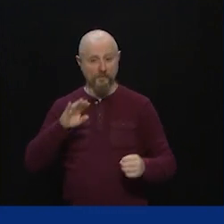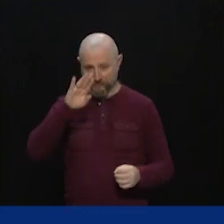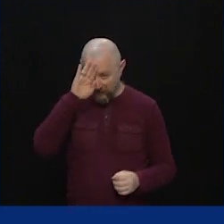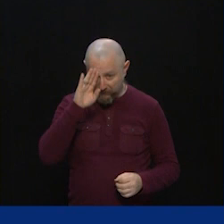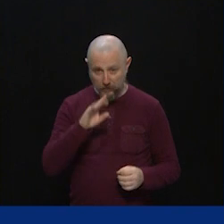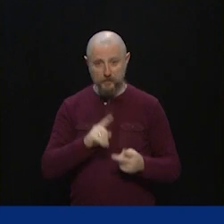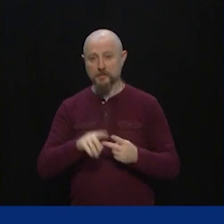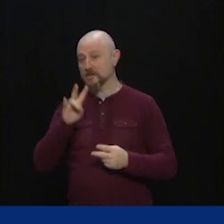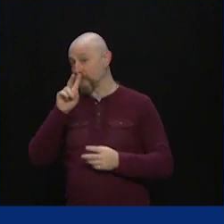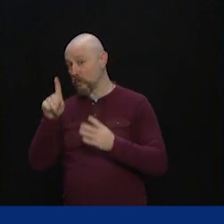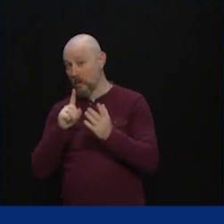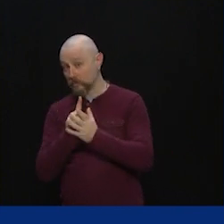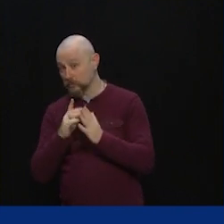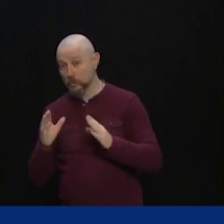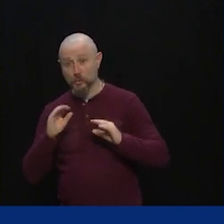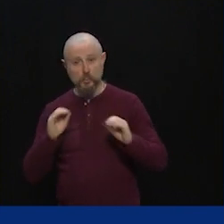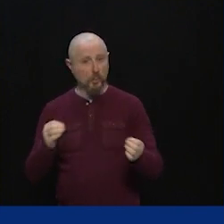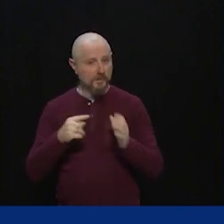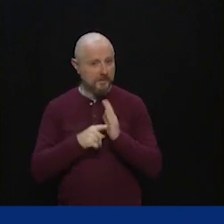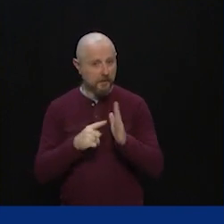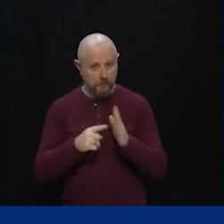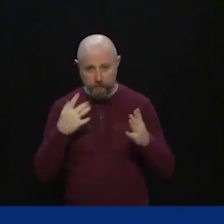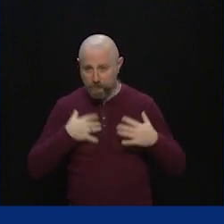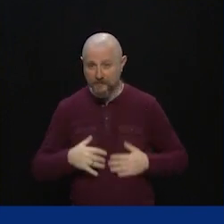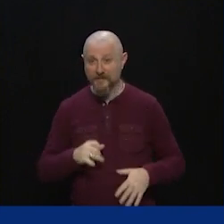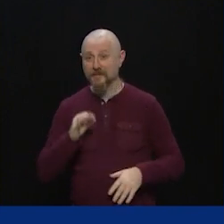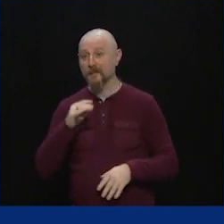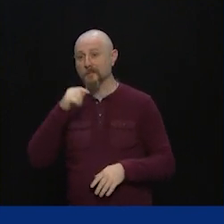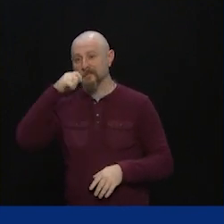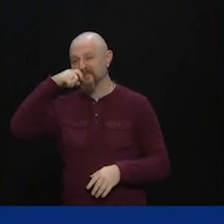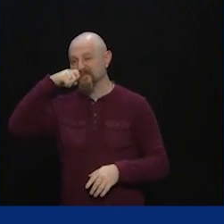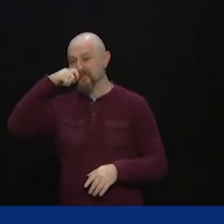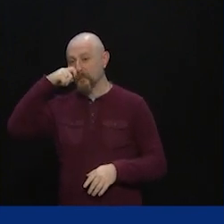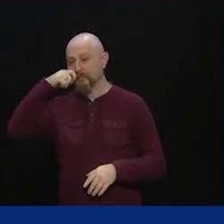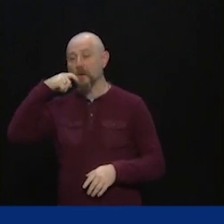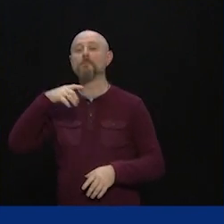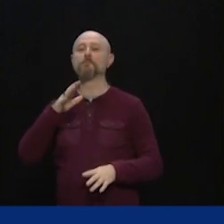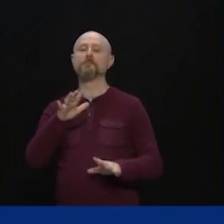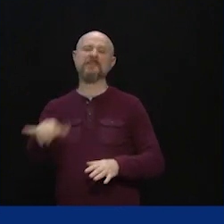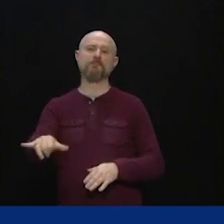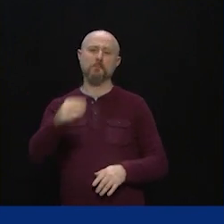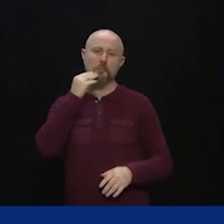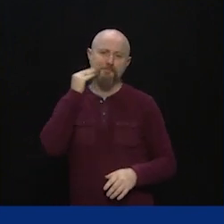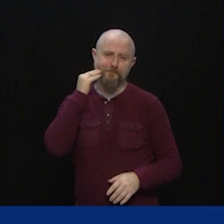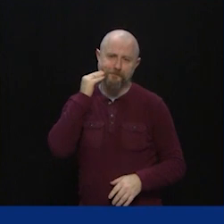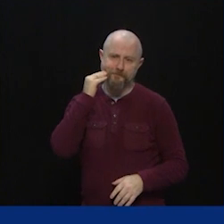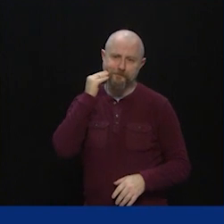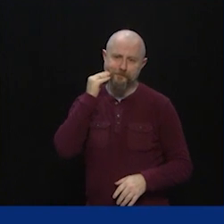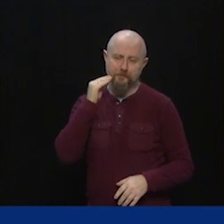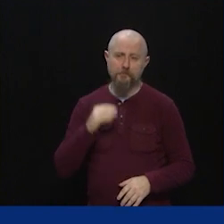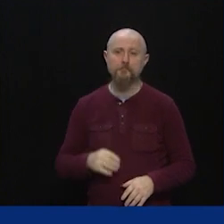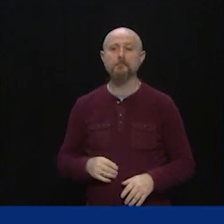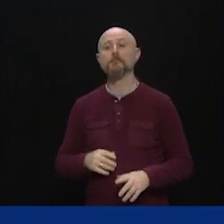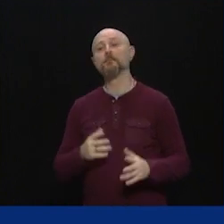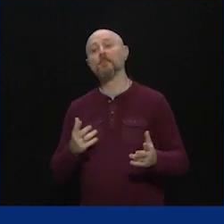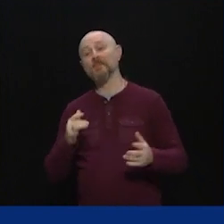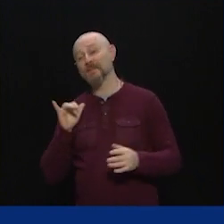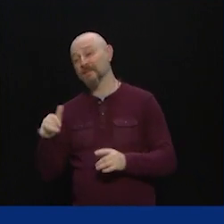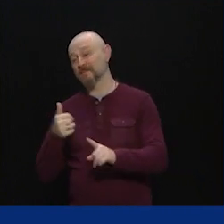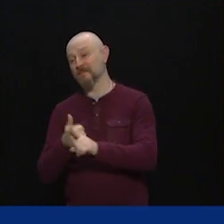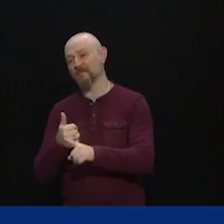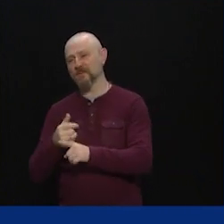they're still sniffling, you have to stay home. So it's actually self-reporting, but otherwise we are paralyzing